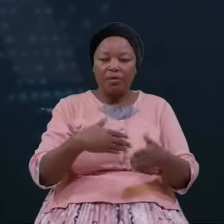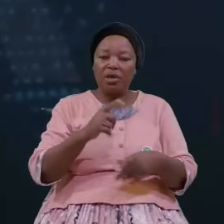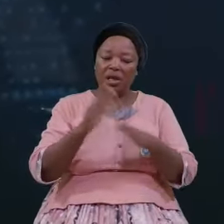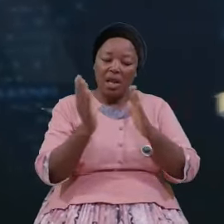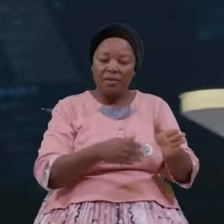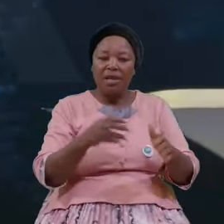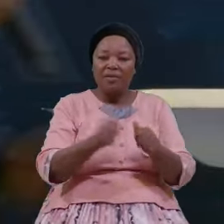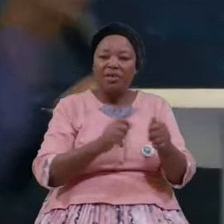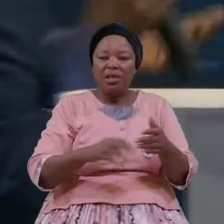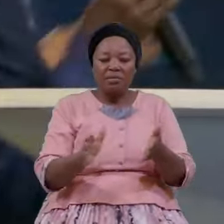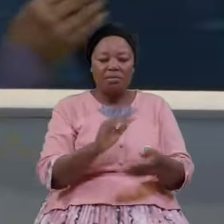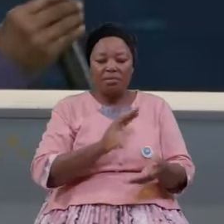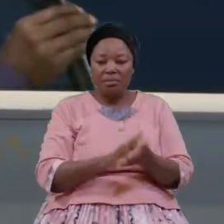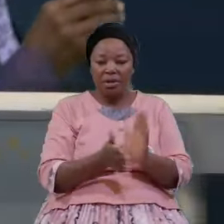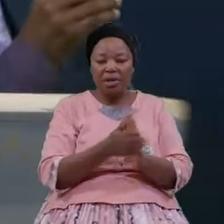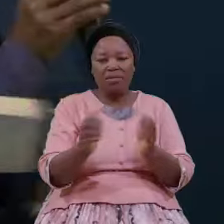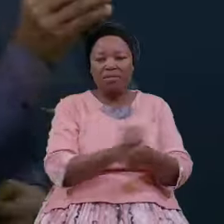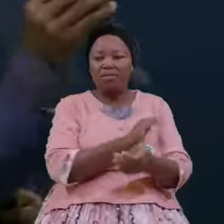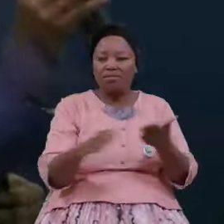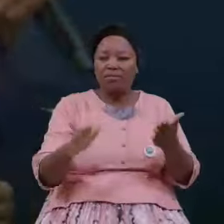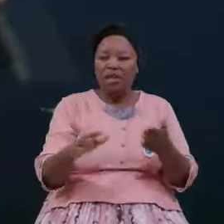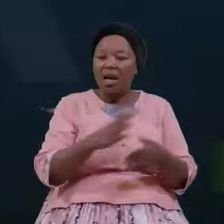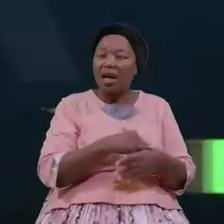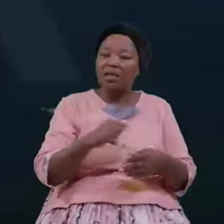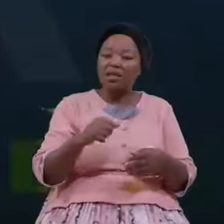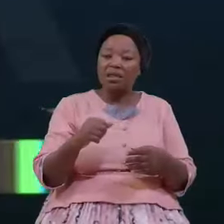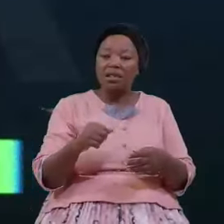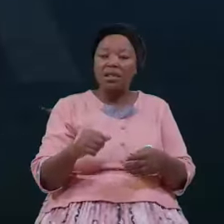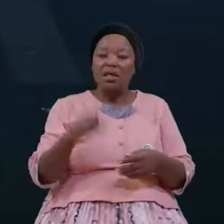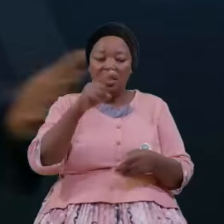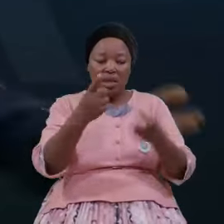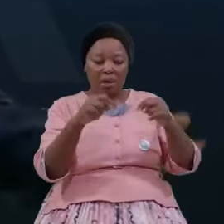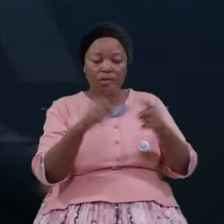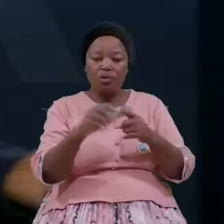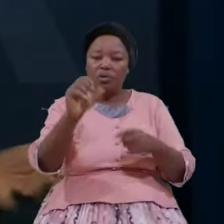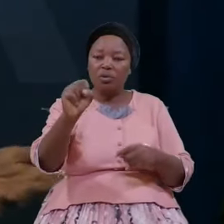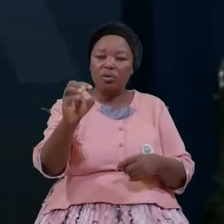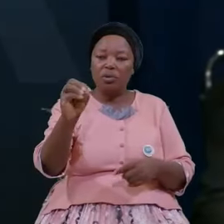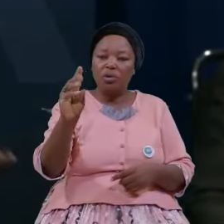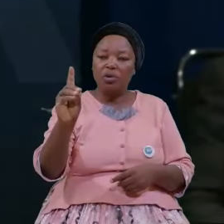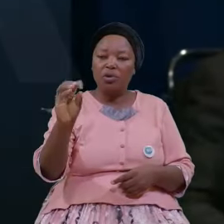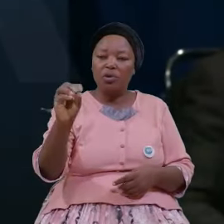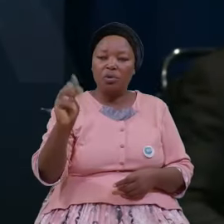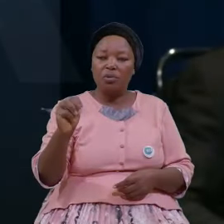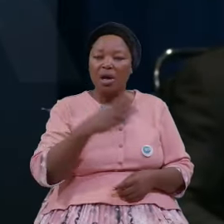drear. And he's come to Sodom and Gomorrah. Before you know what,